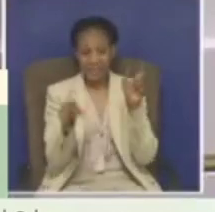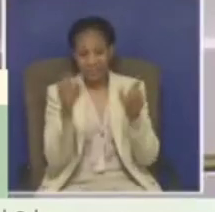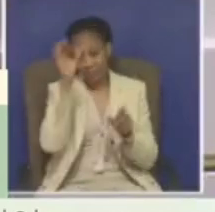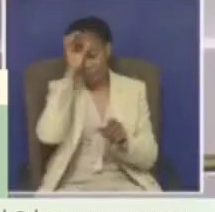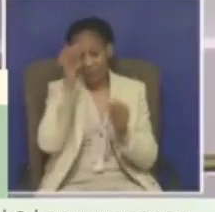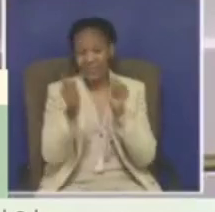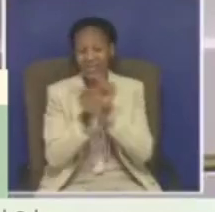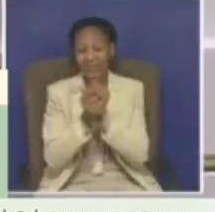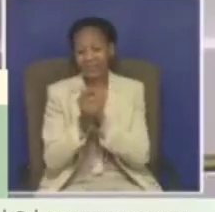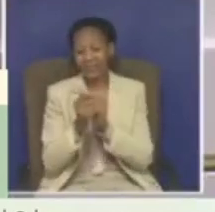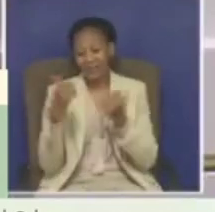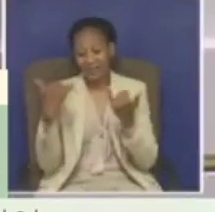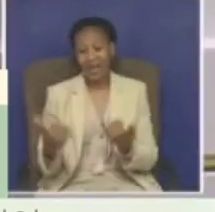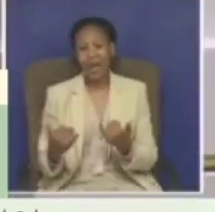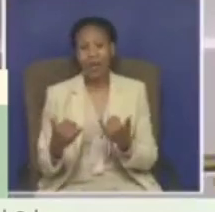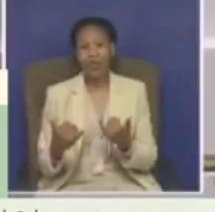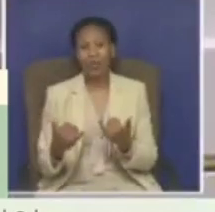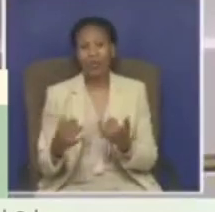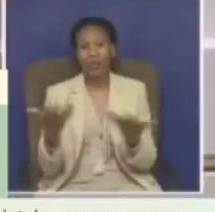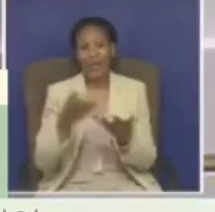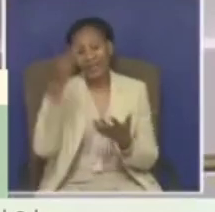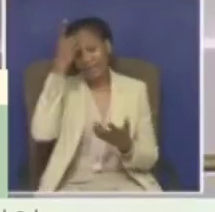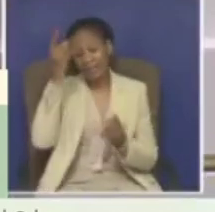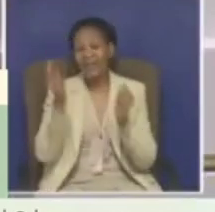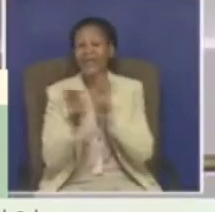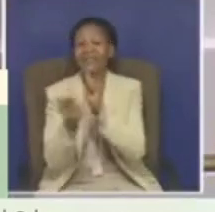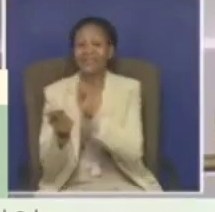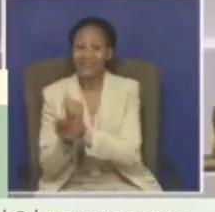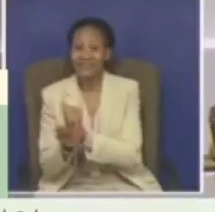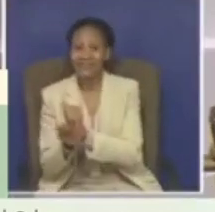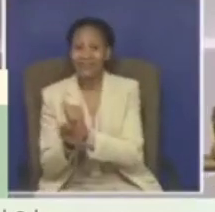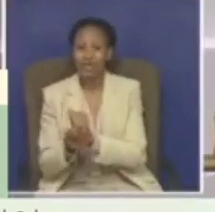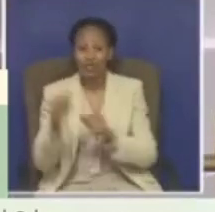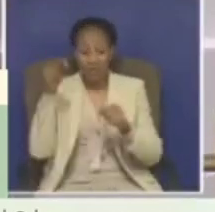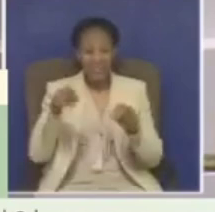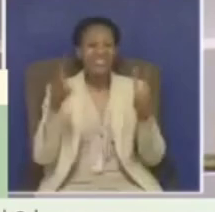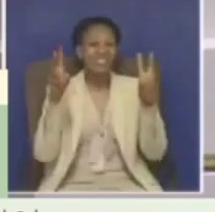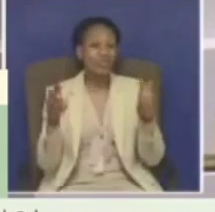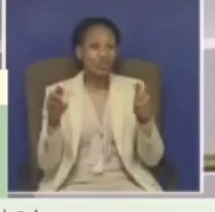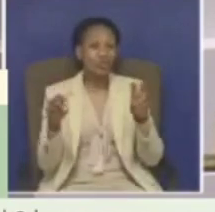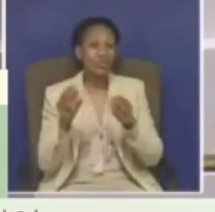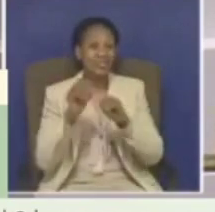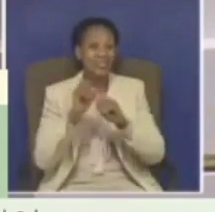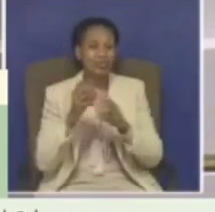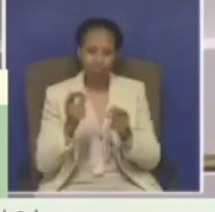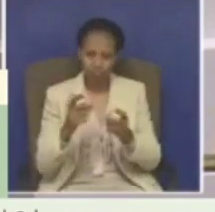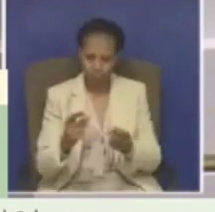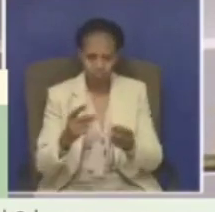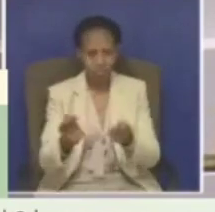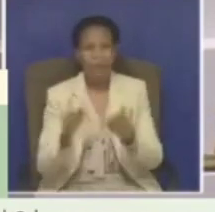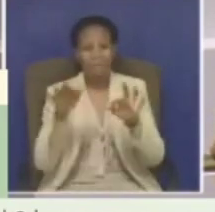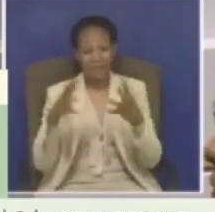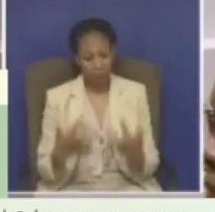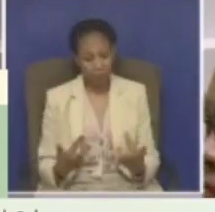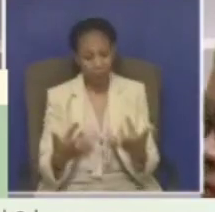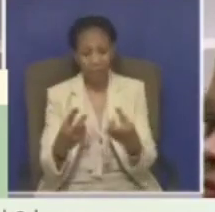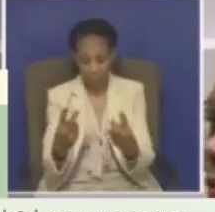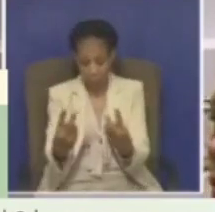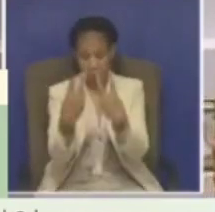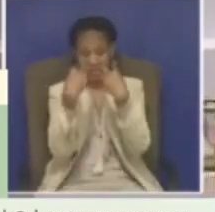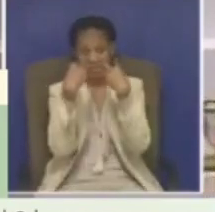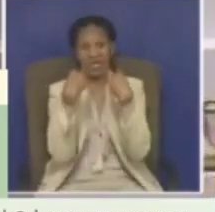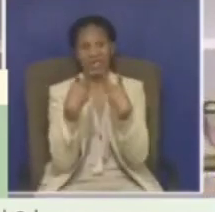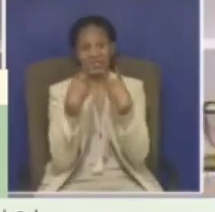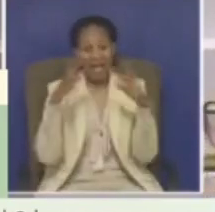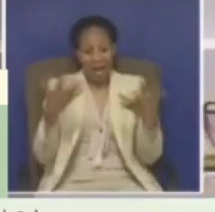Durban, involvement in extortion now. So this matter is urgent, and the public is looking at us in our reaction.